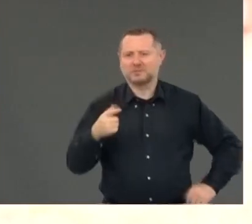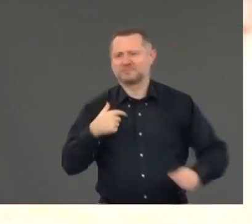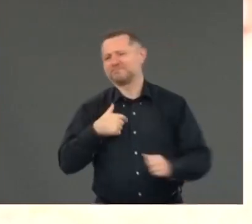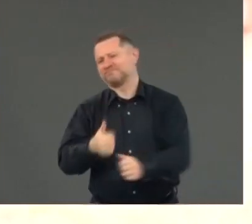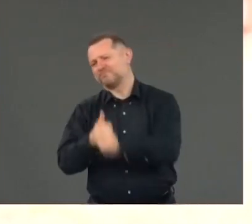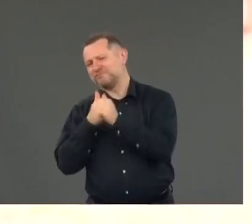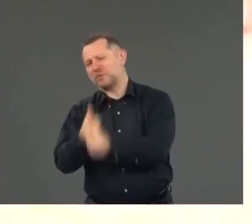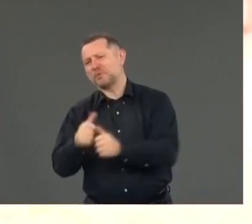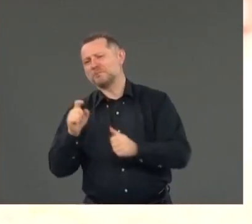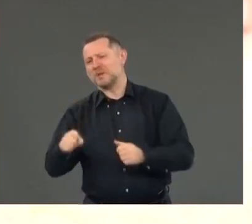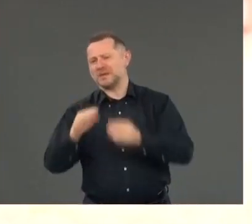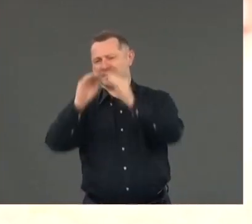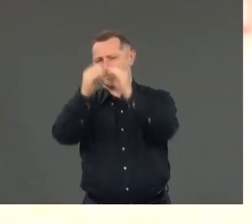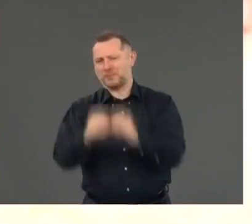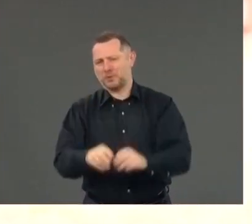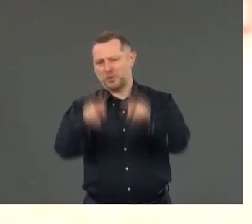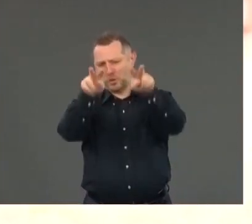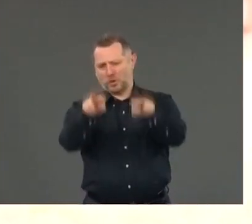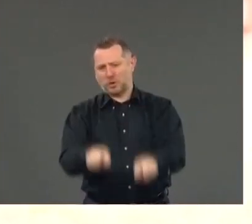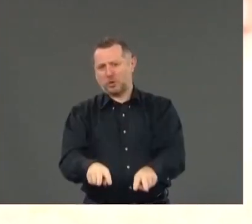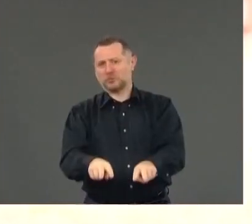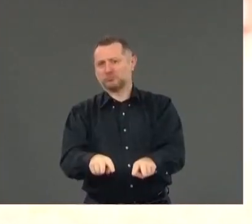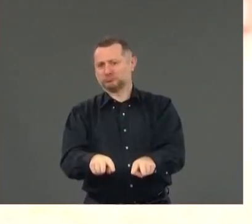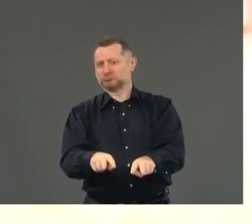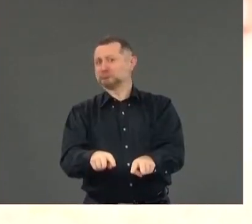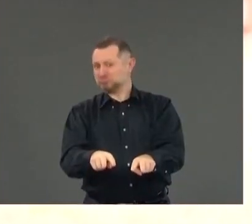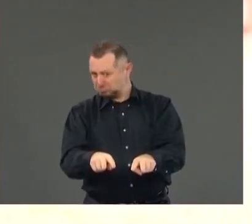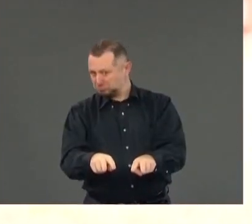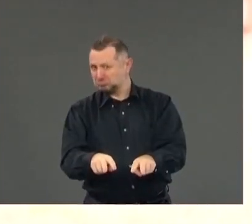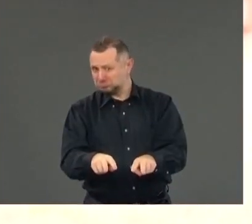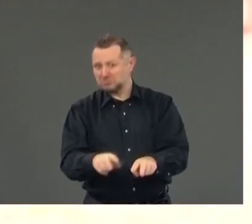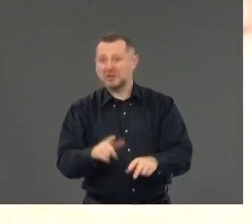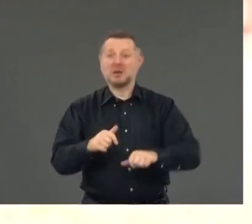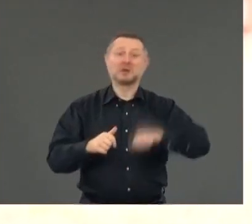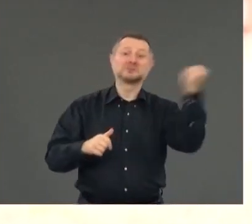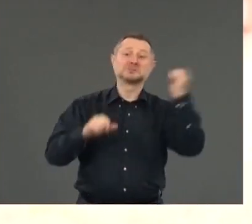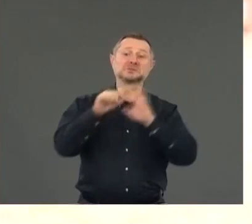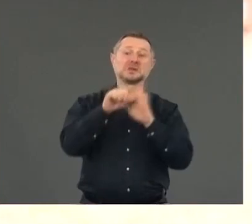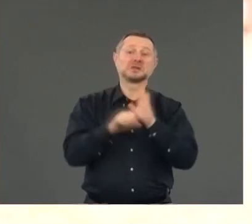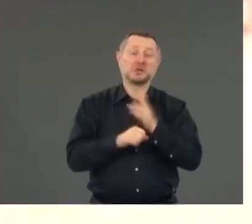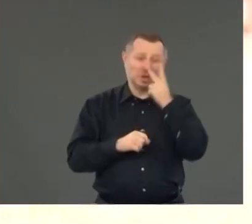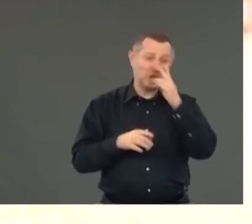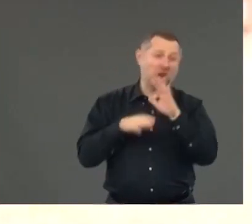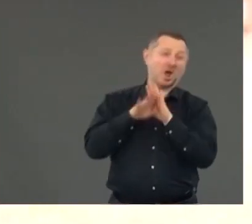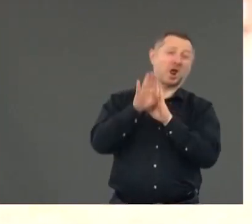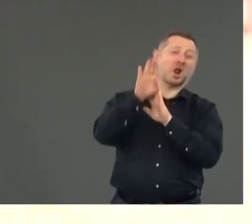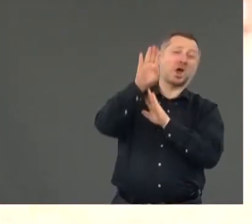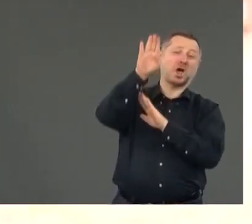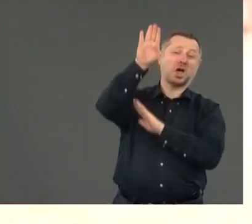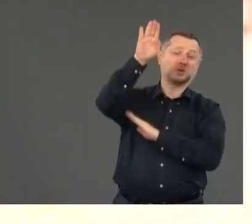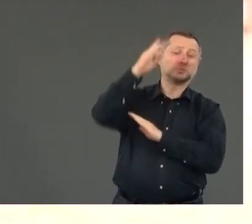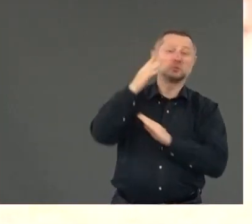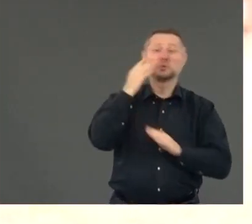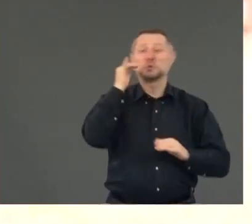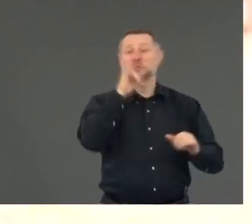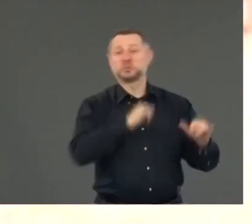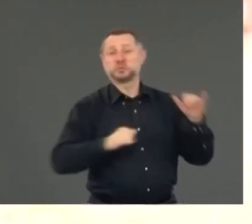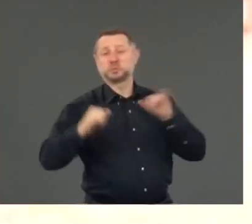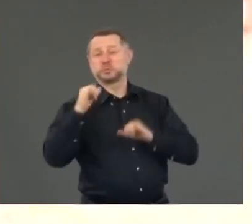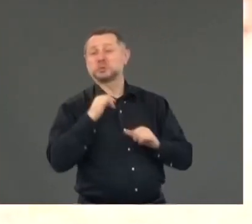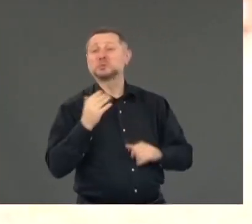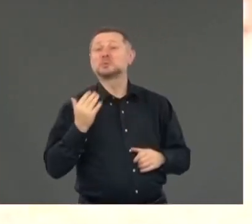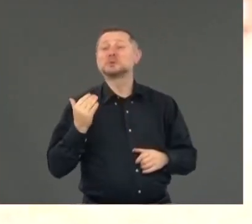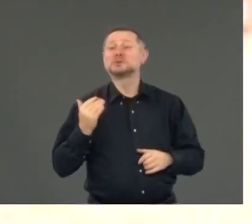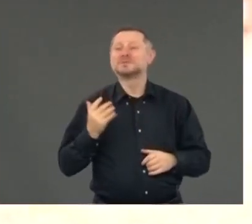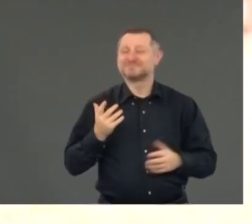spread. What you're protecting against is what they're talking about for those other states. That infection rate goes up, number